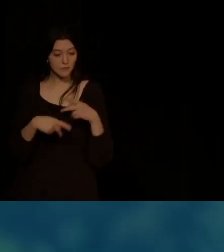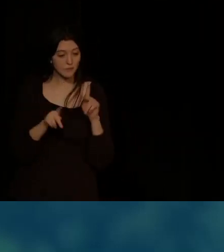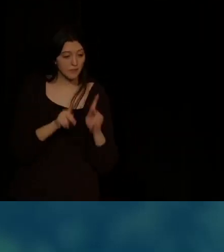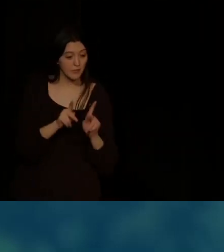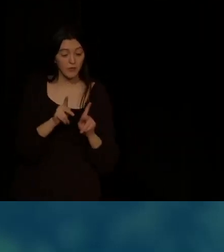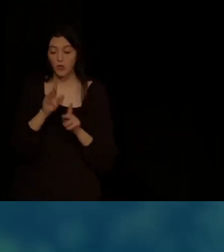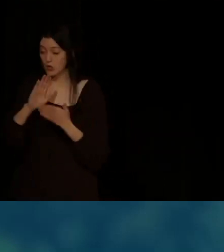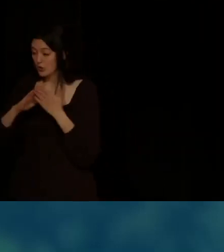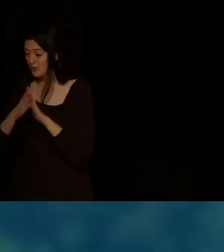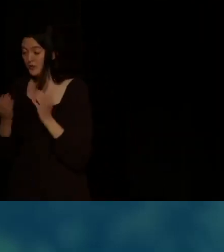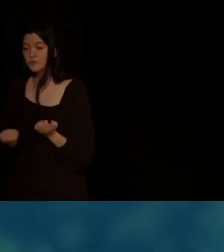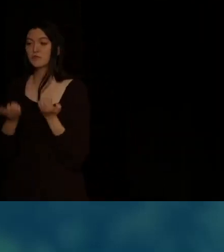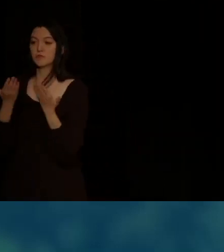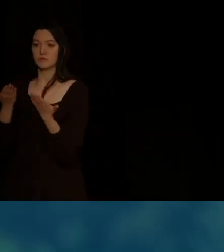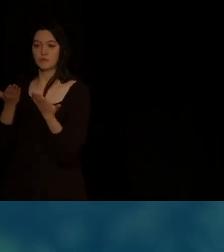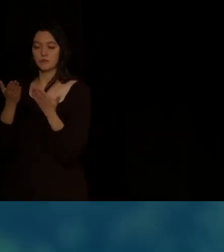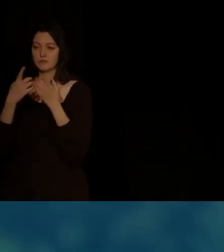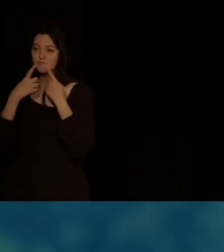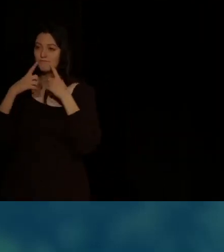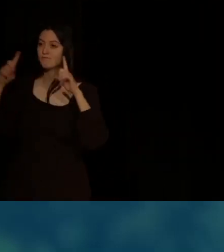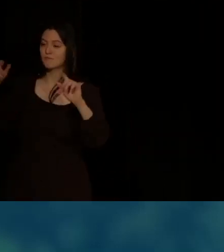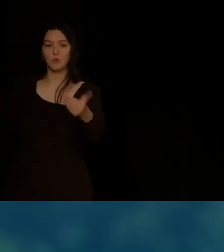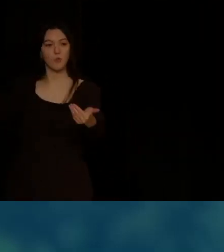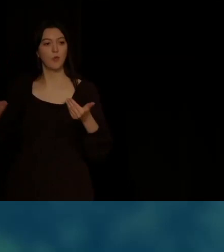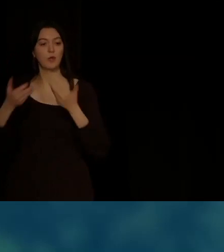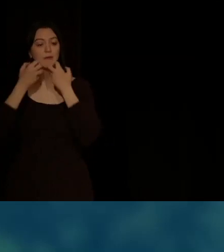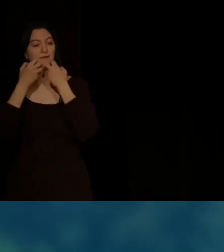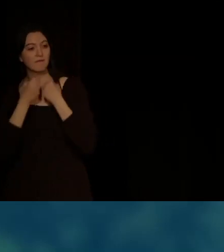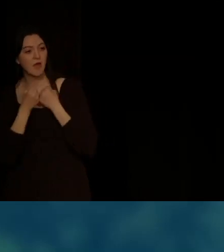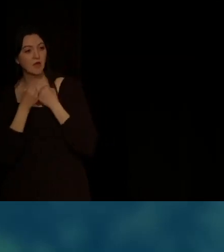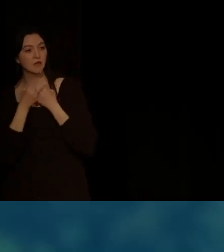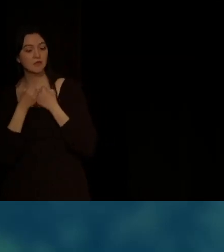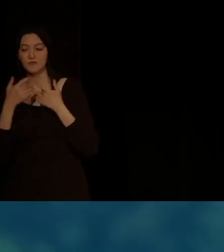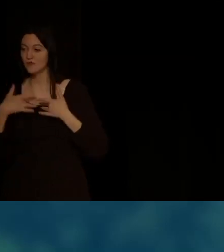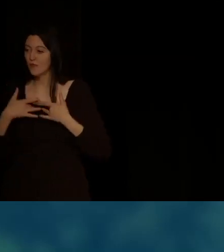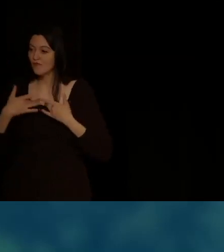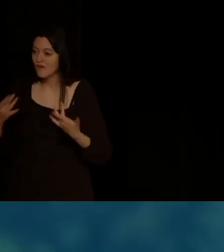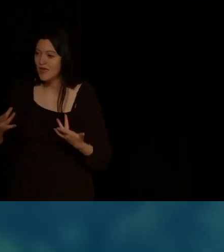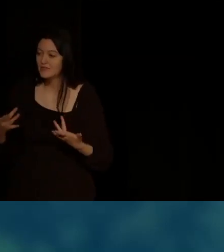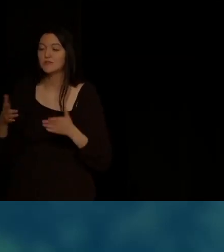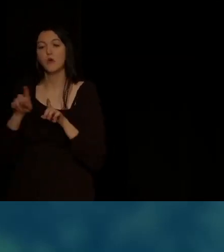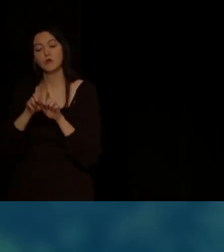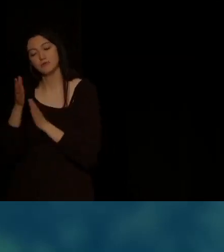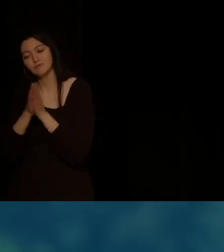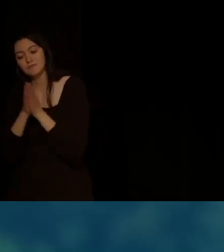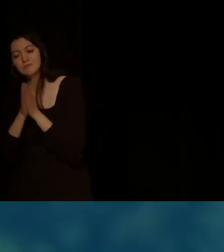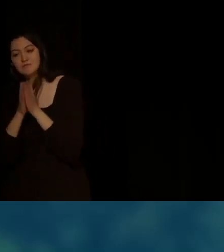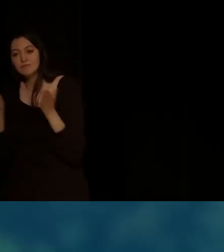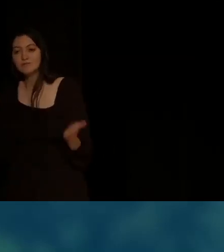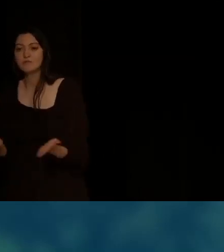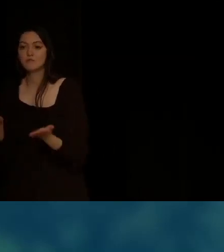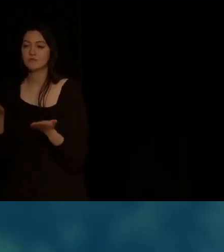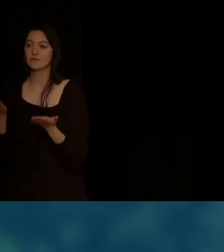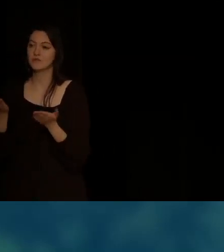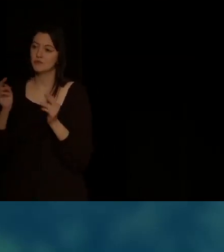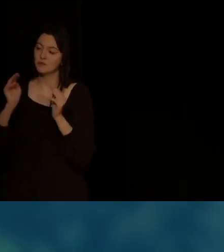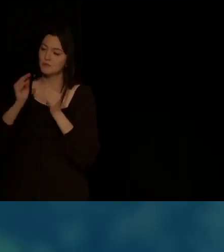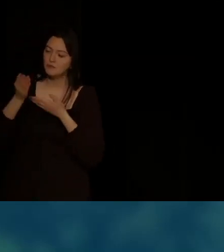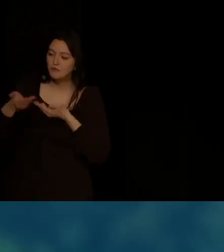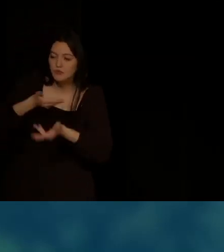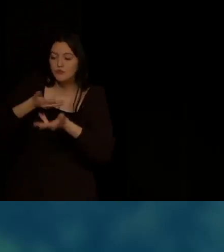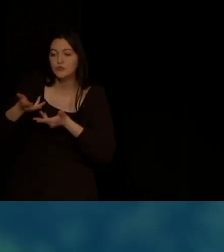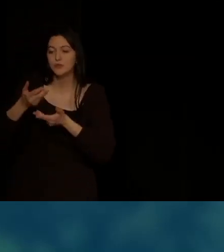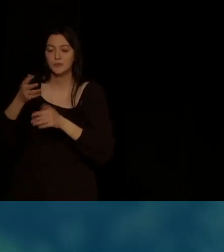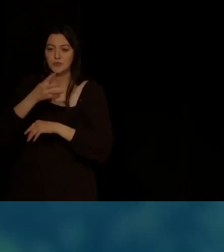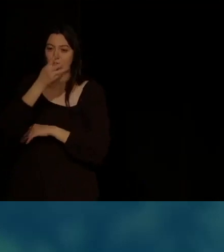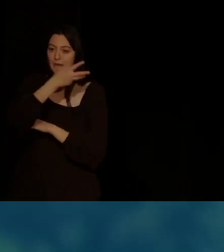communities the opportunity to proclaim welcoming values through events and initiatives that foster mutual understanding between